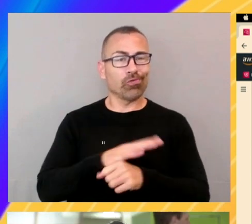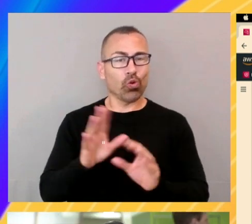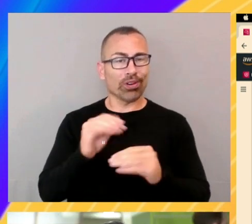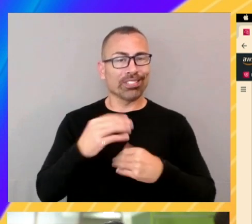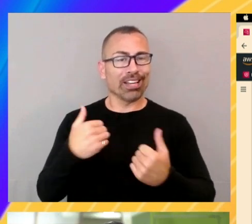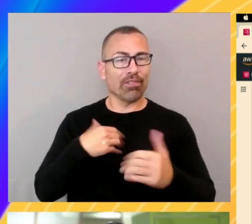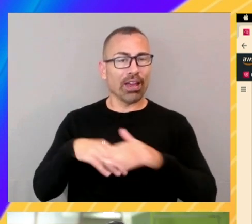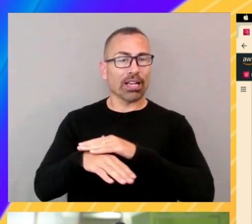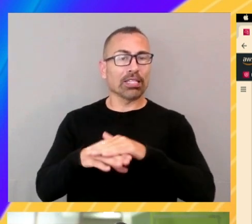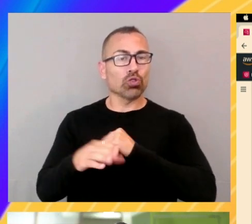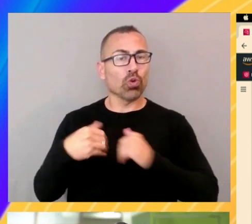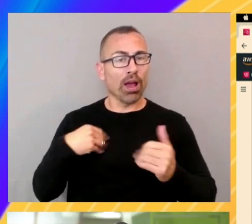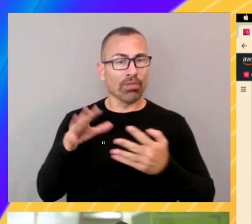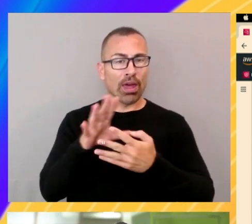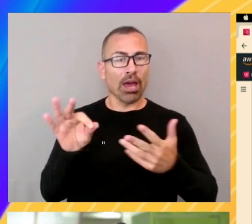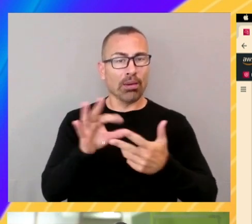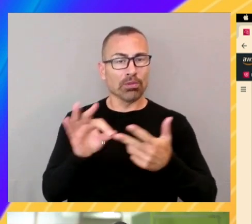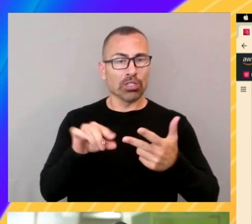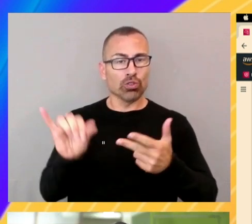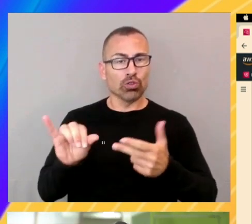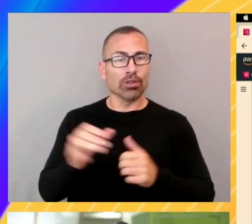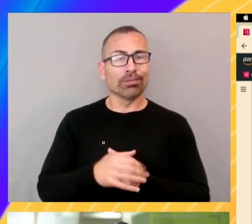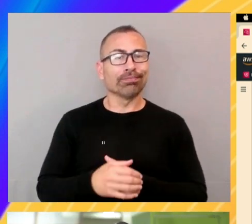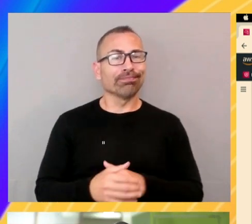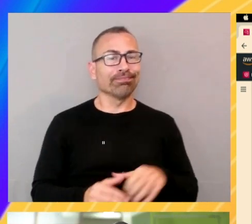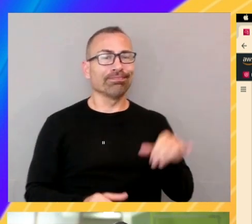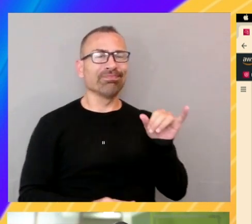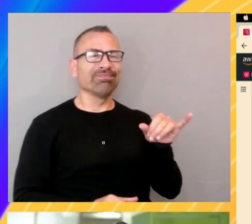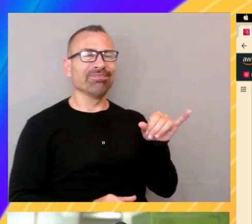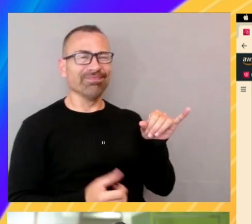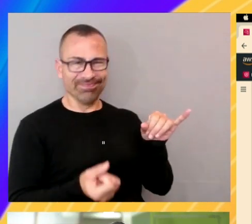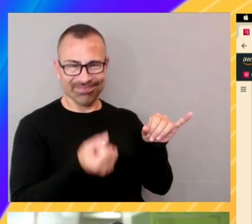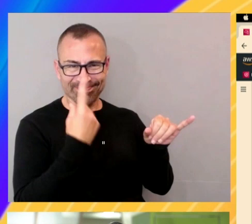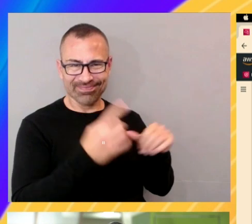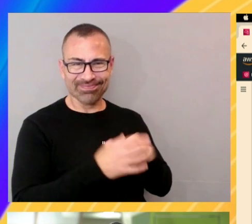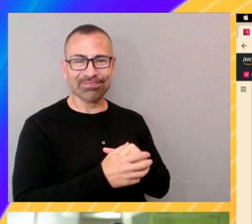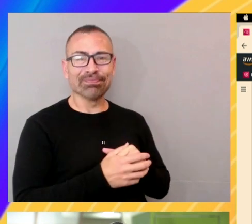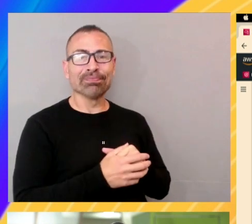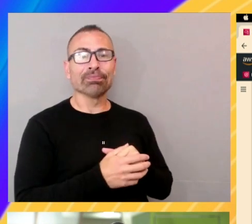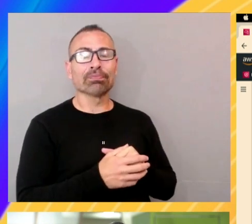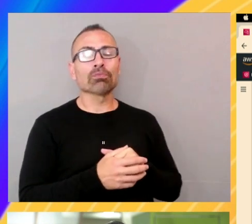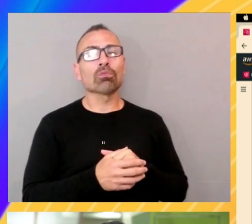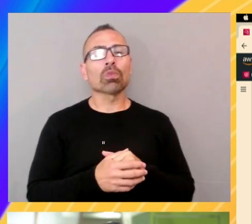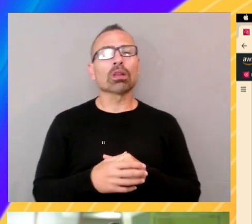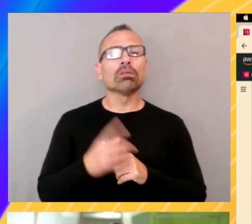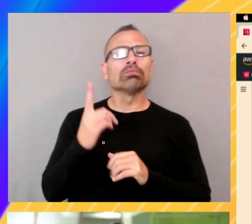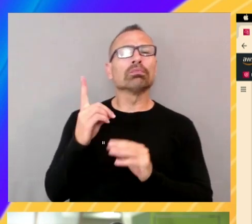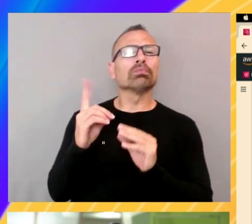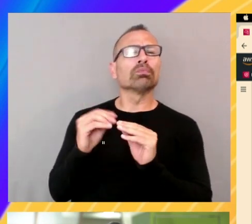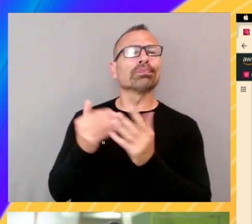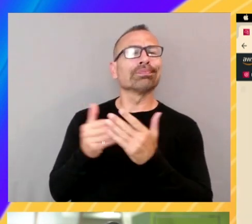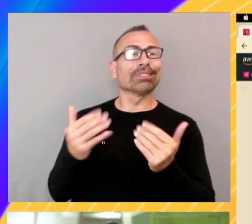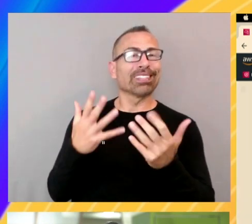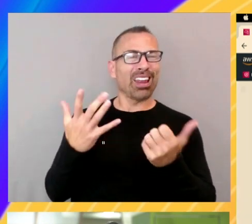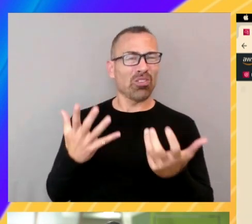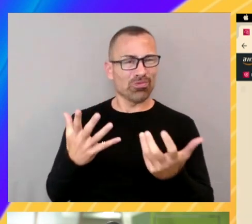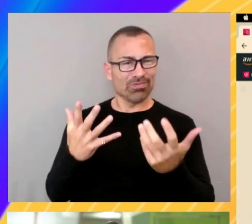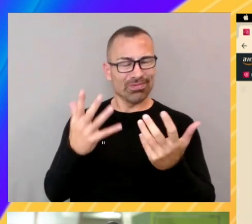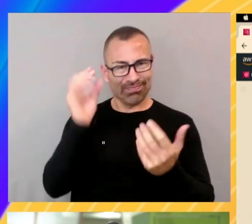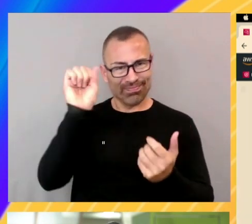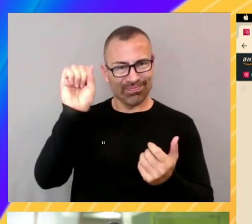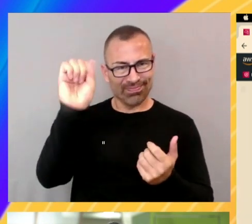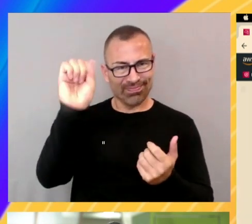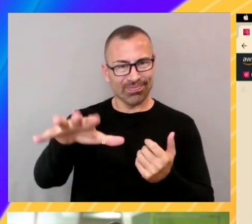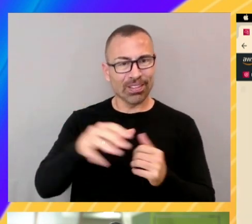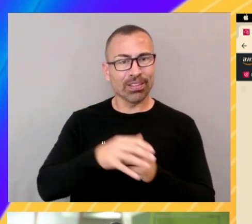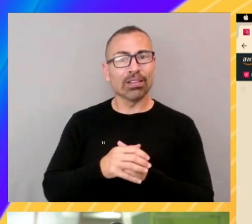to do that too. Okay, gotcha. Yeah. So yeah. And another thing that I just wanted to touch base on was like a text